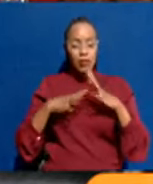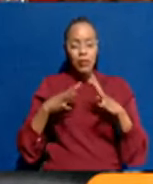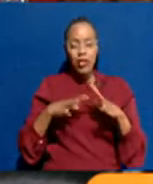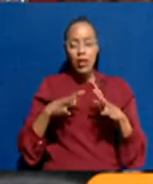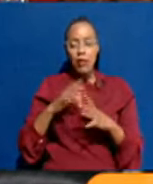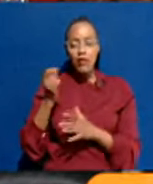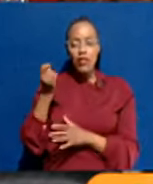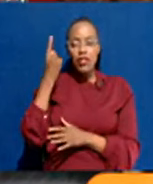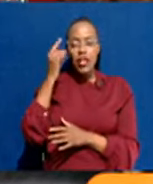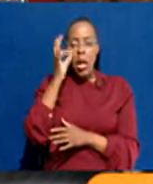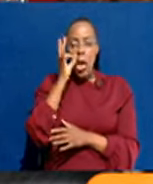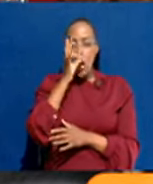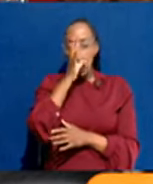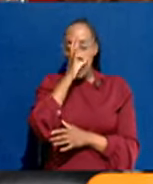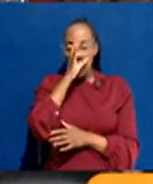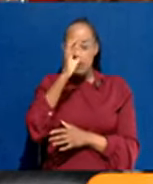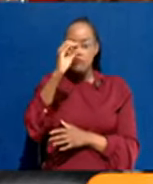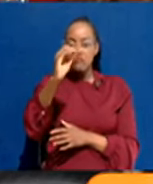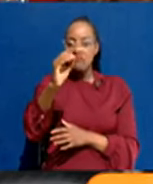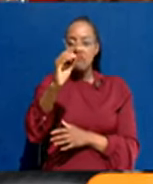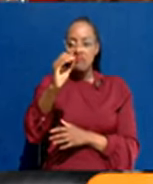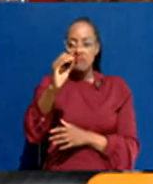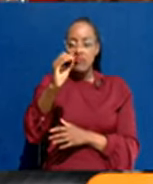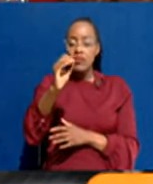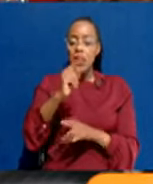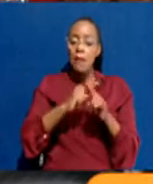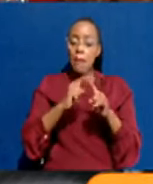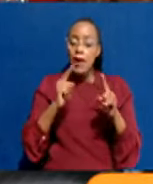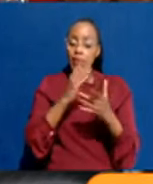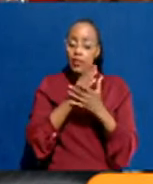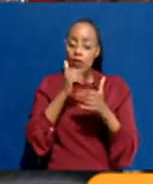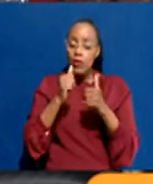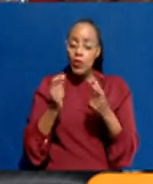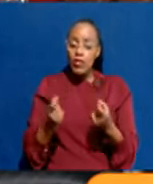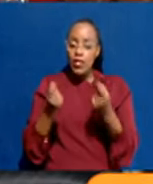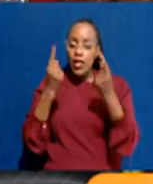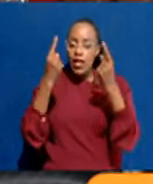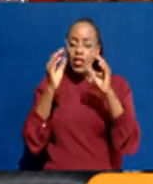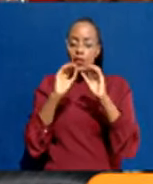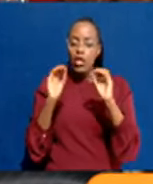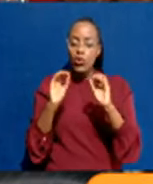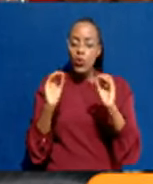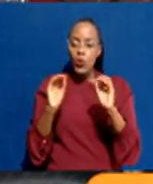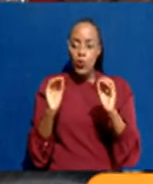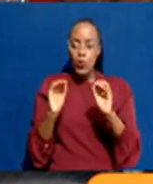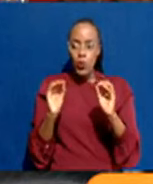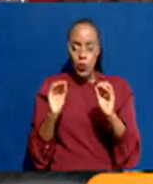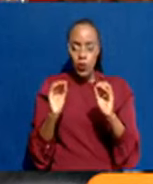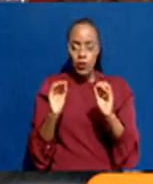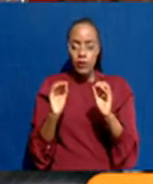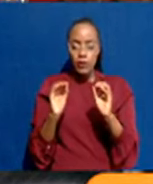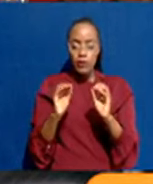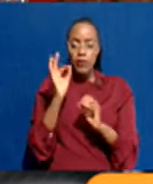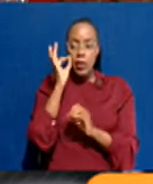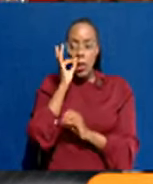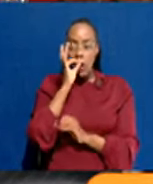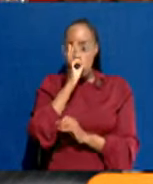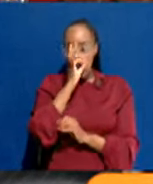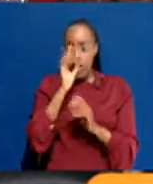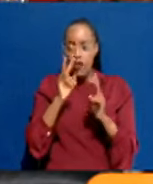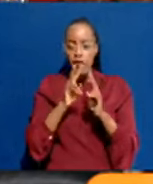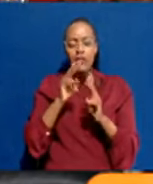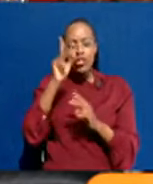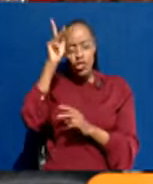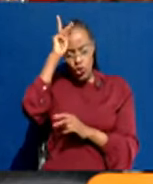People did not understand Kibaki. What they did not understand is that Kibaki was a very